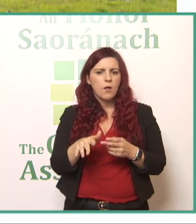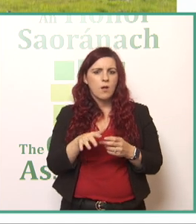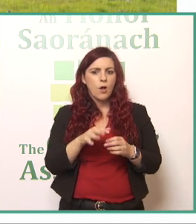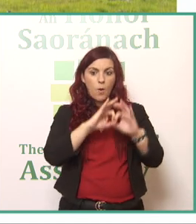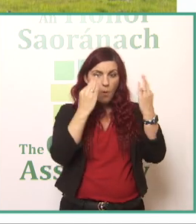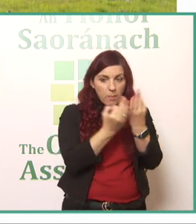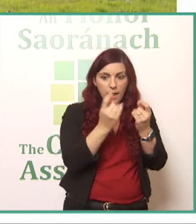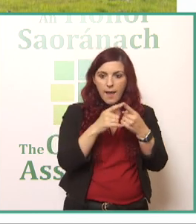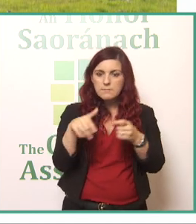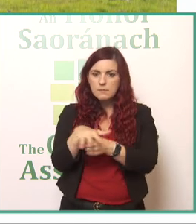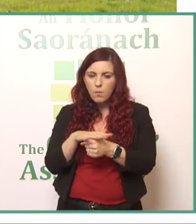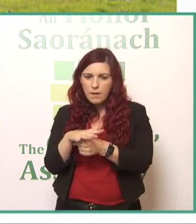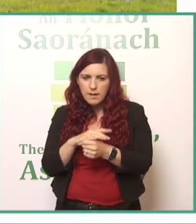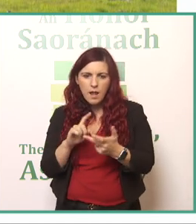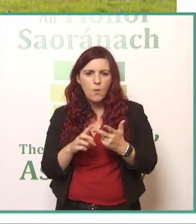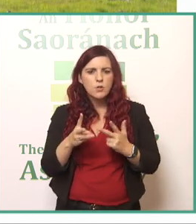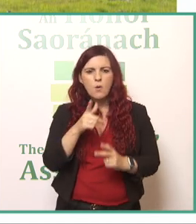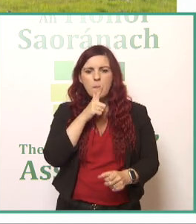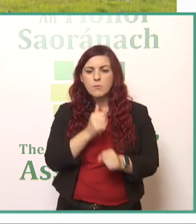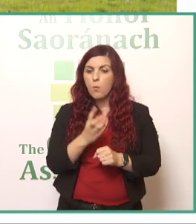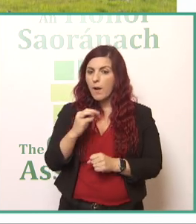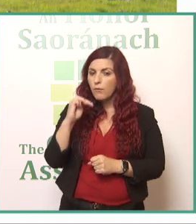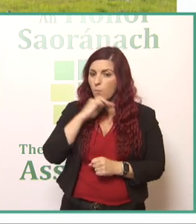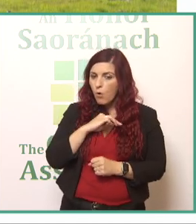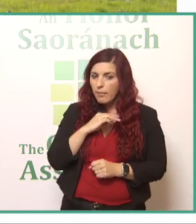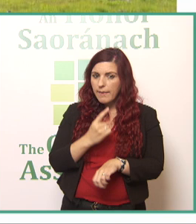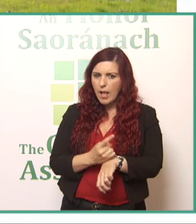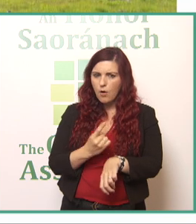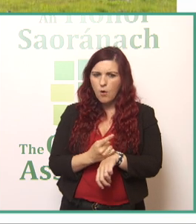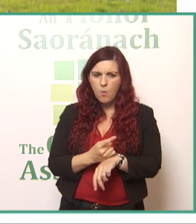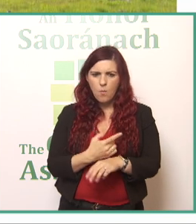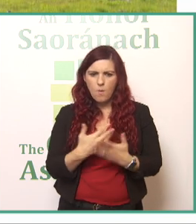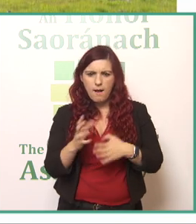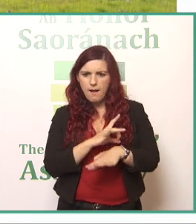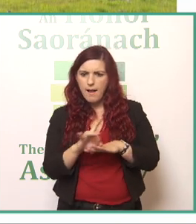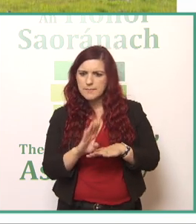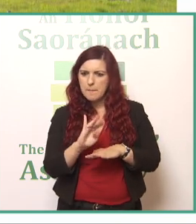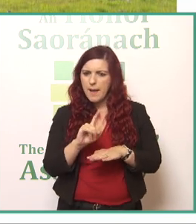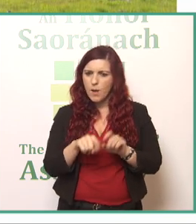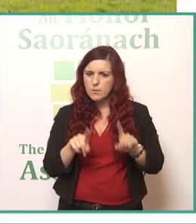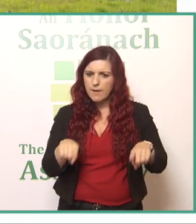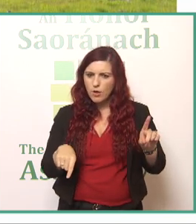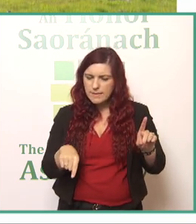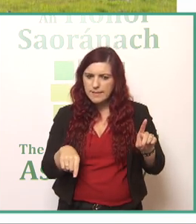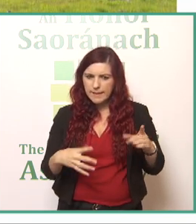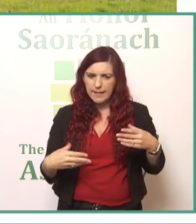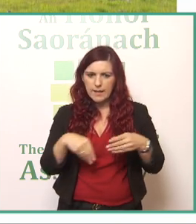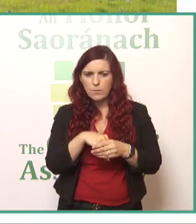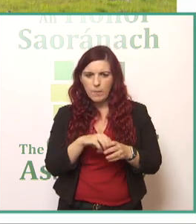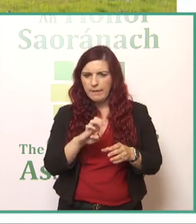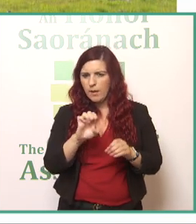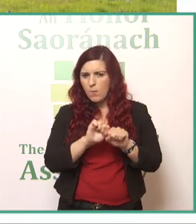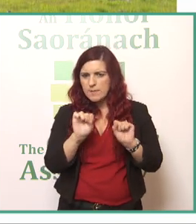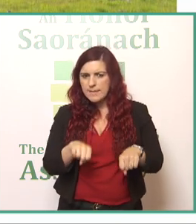context. I'll talk about why the peatlands matter, what their contributions to human society, things like